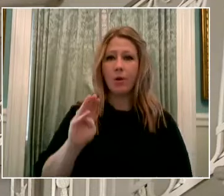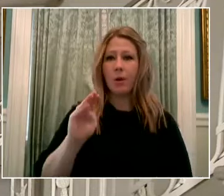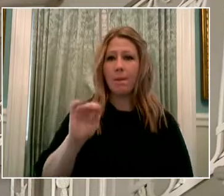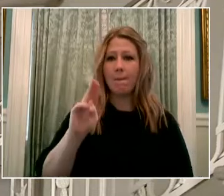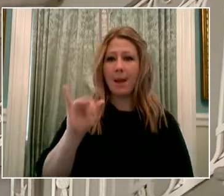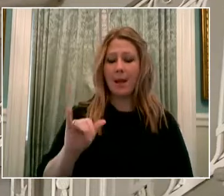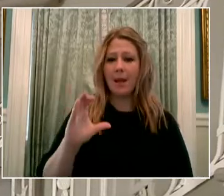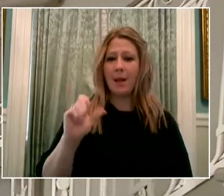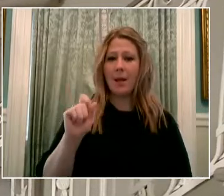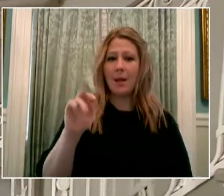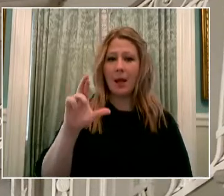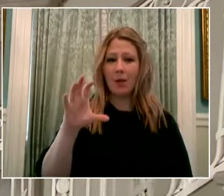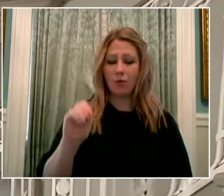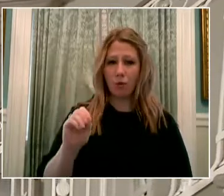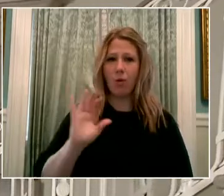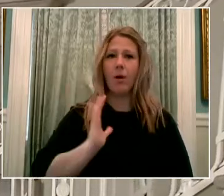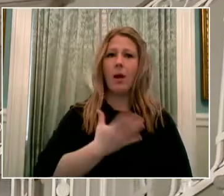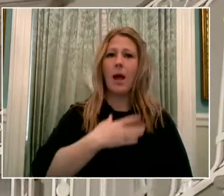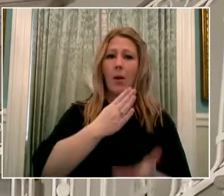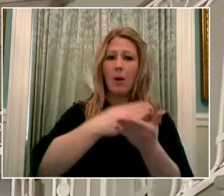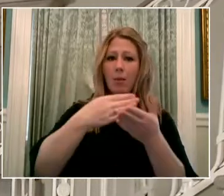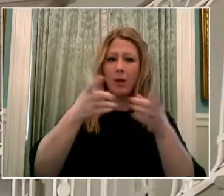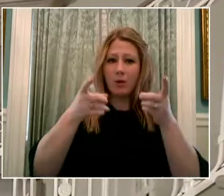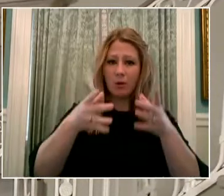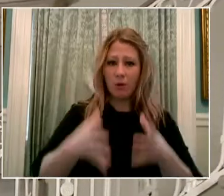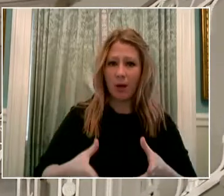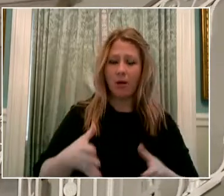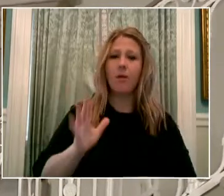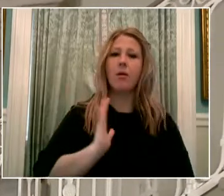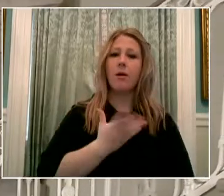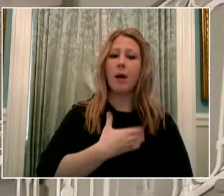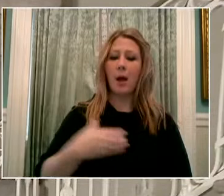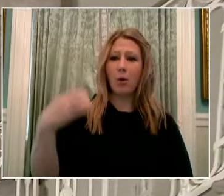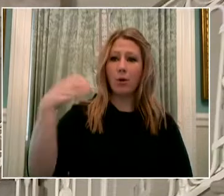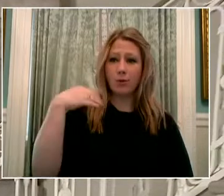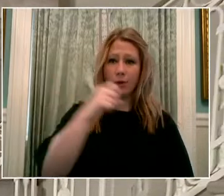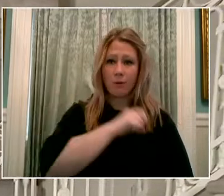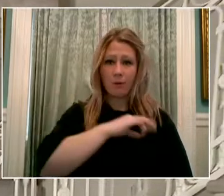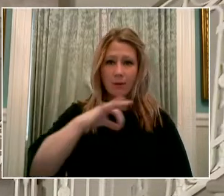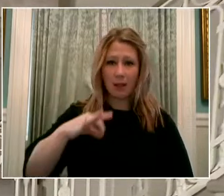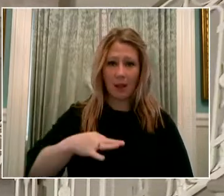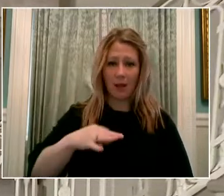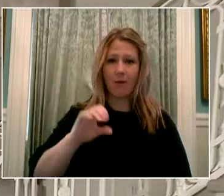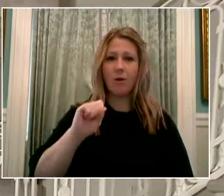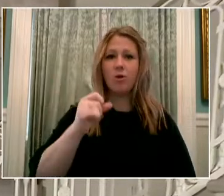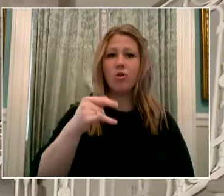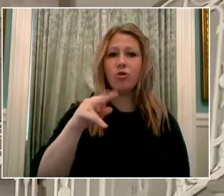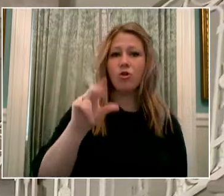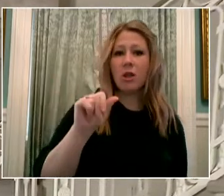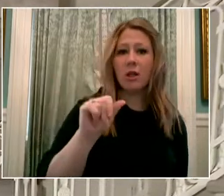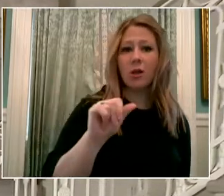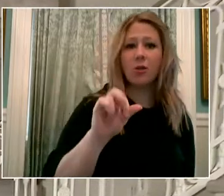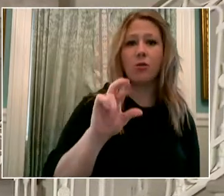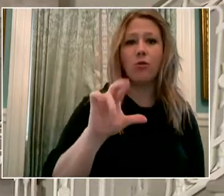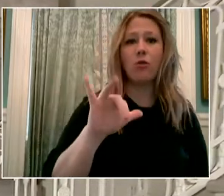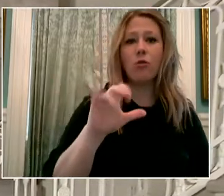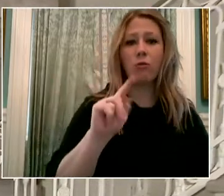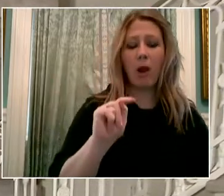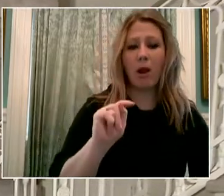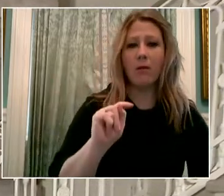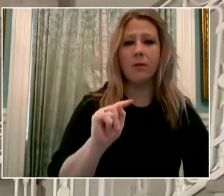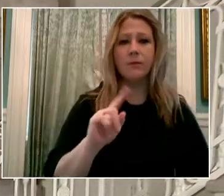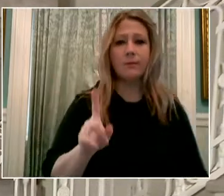Budget Director, Camille Joseph Varlick, our Chief of Staff, Sheena Wright, our First Deputy Mayor, Zach Iscol, the Commissioner of